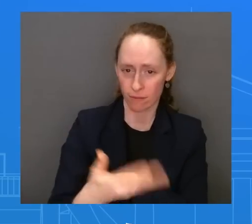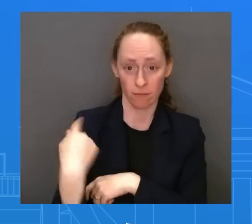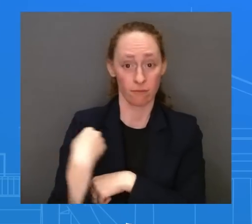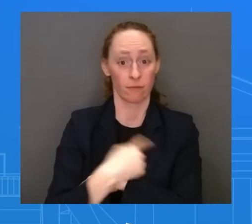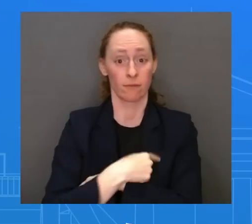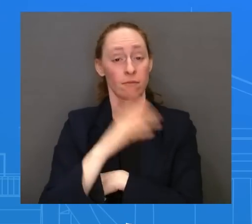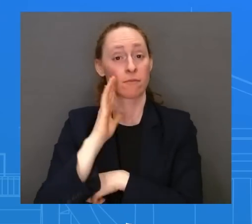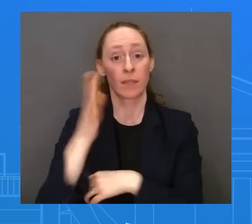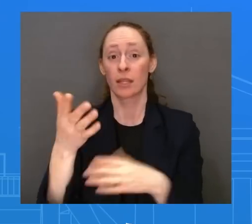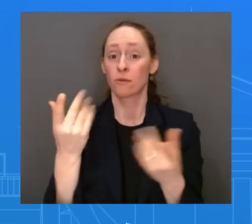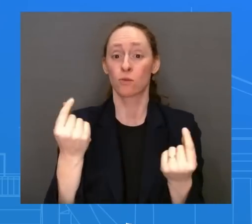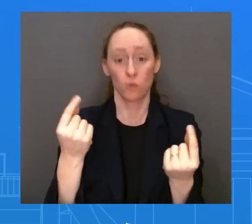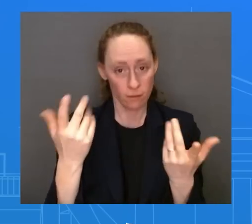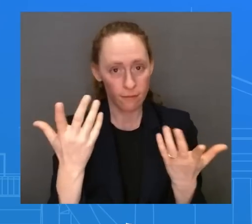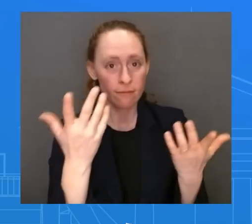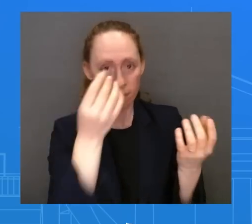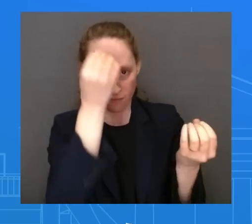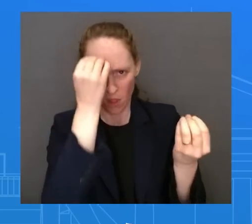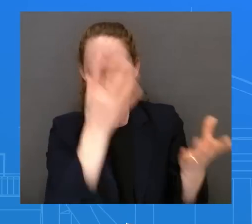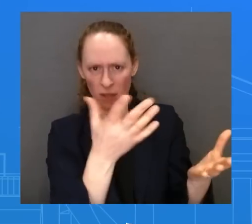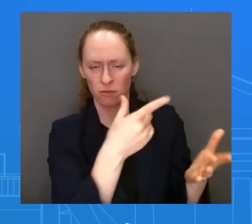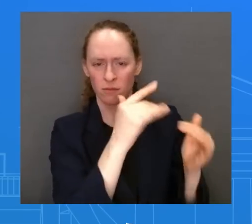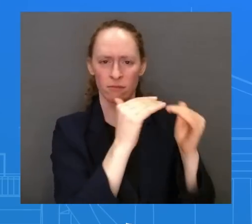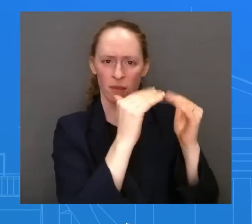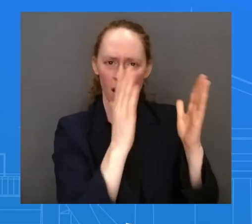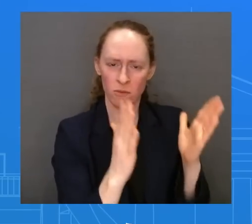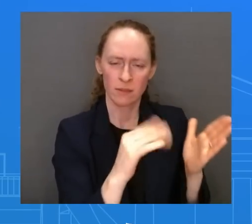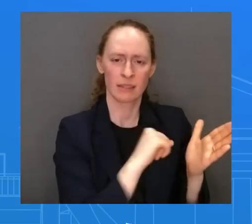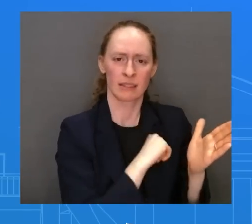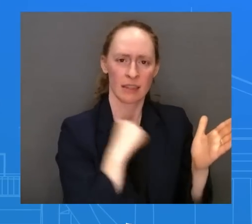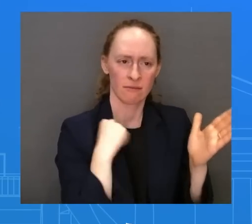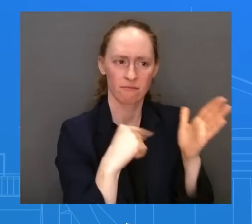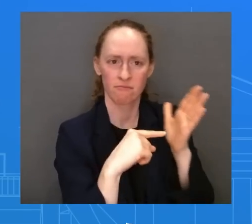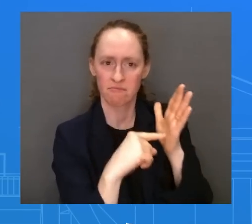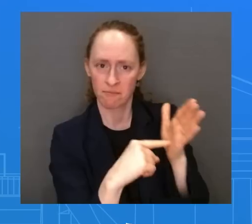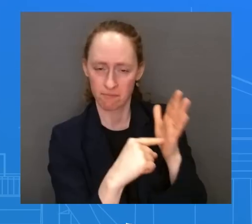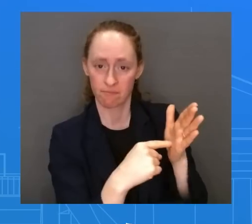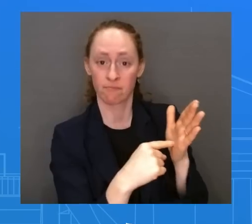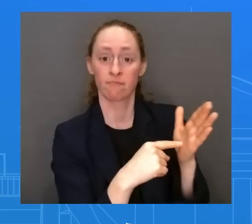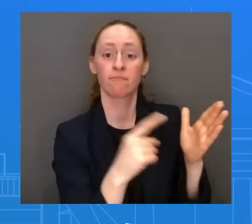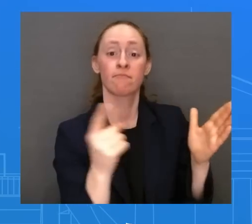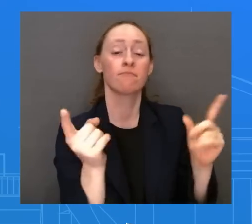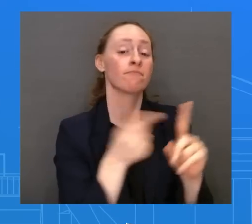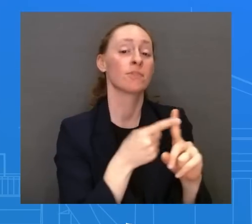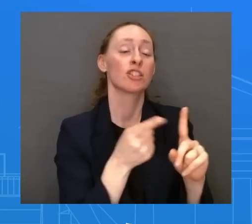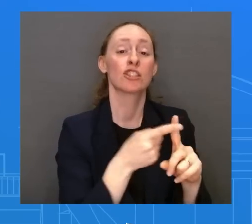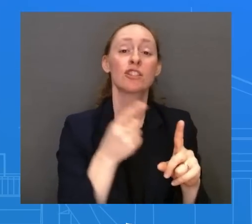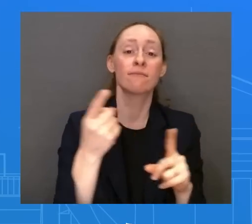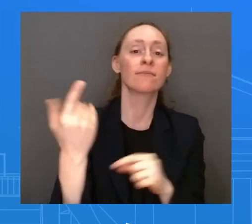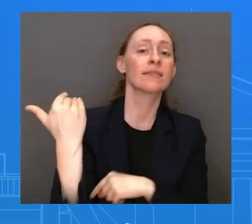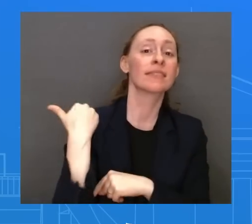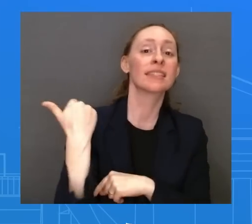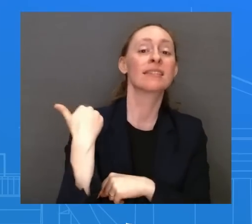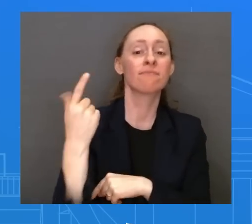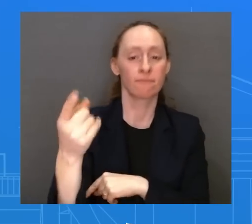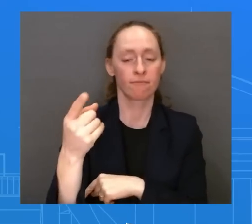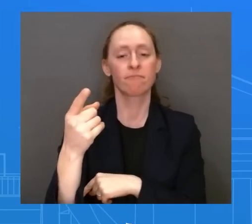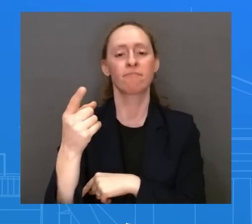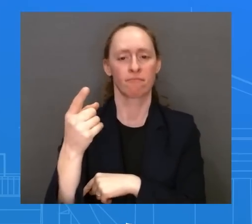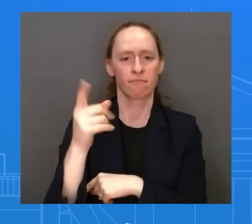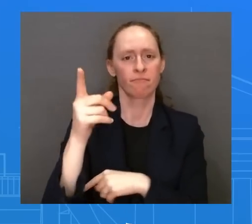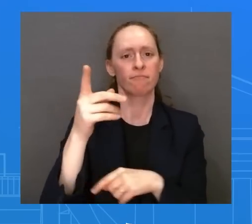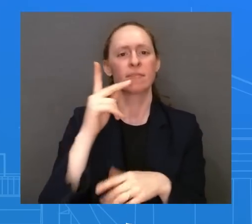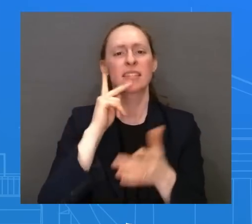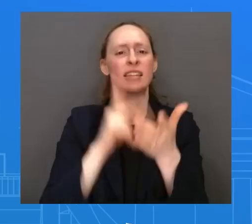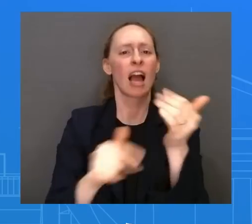in testimony last month those reviews as Karine said rightly fed into a process looking across the